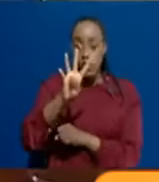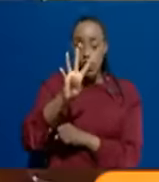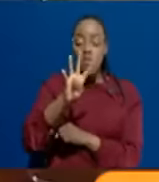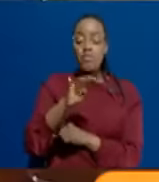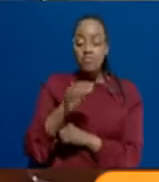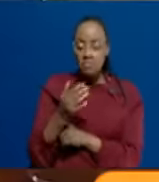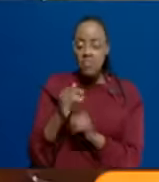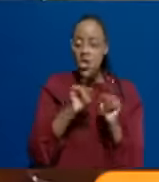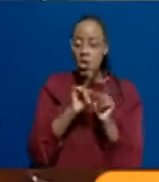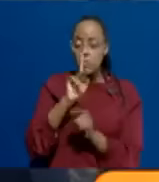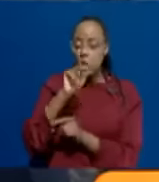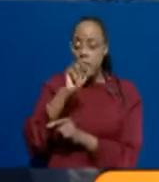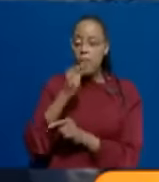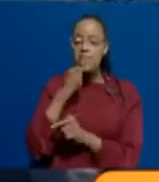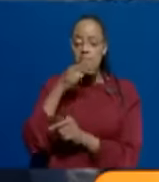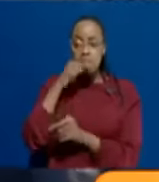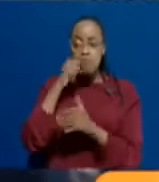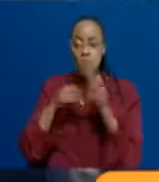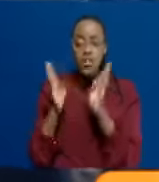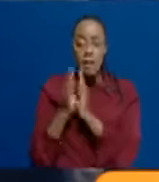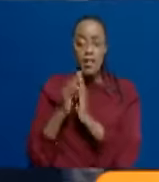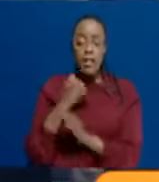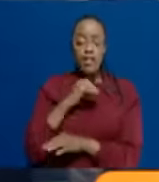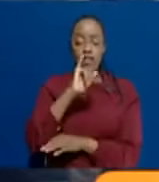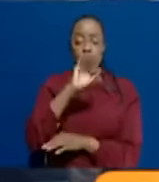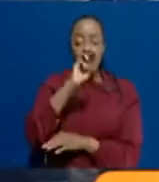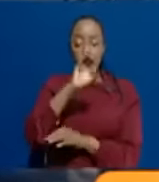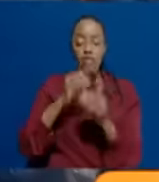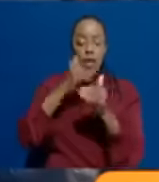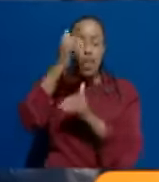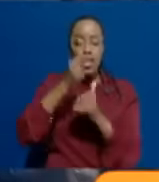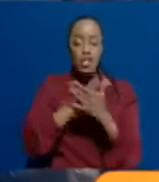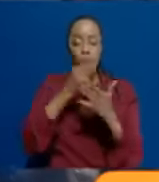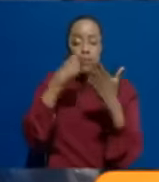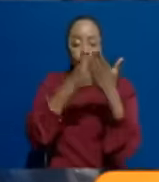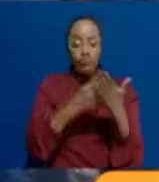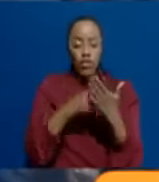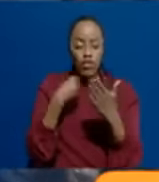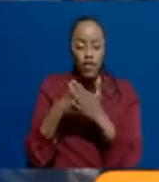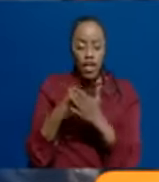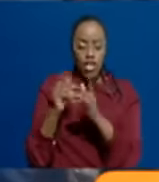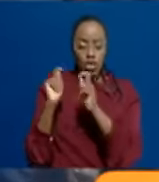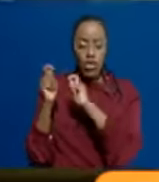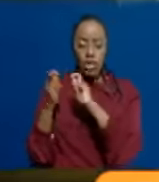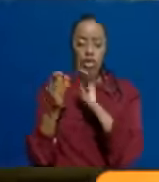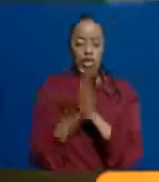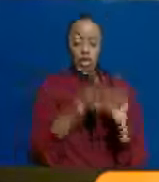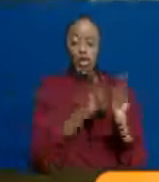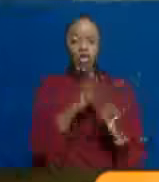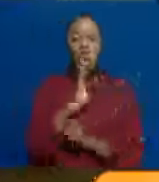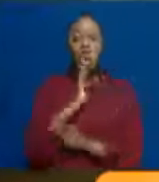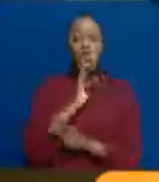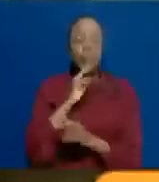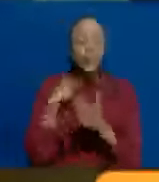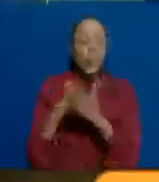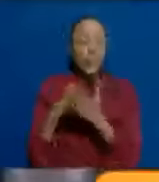11.4%. Thugge also mentioned that there will be a meeting with the IMF next week to discuss financial reforms and debt